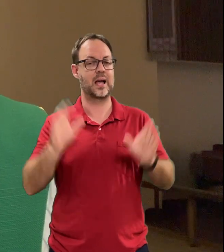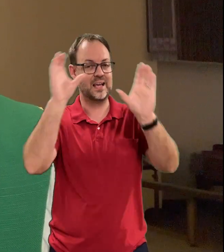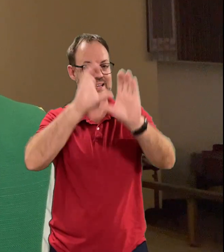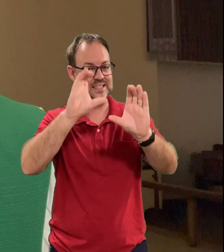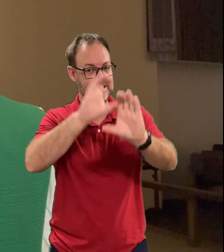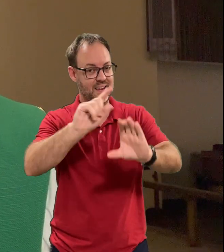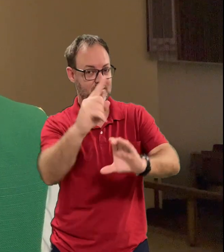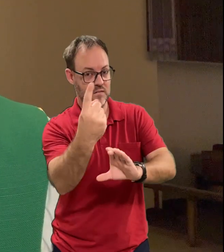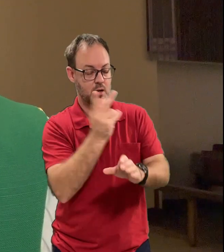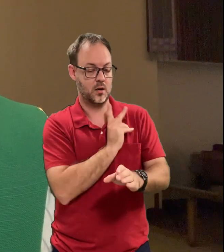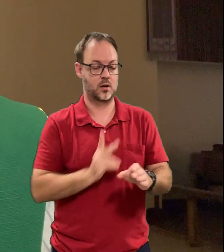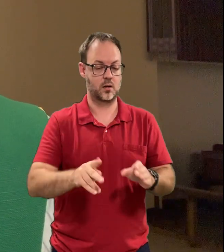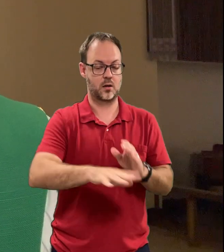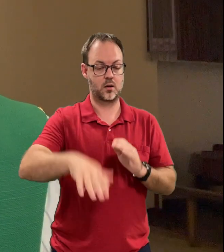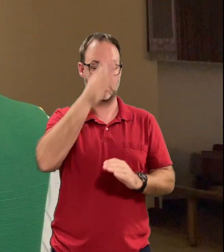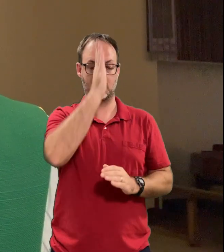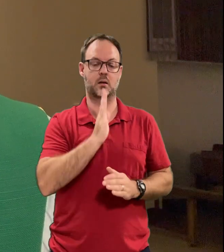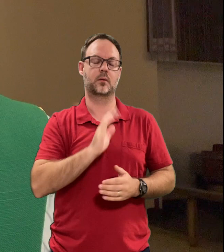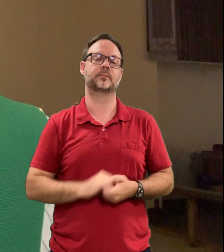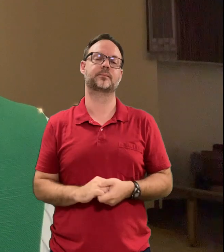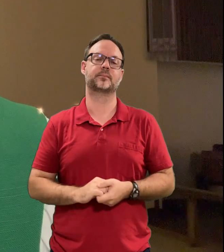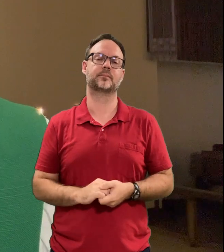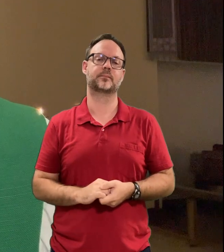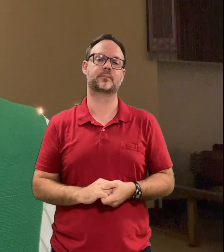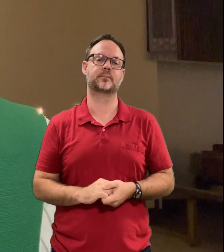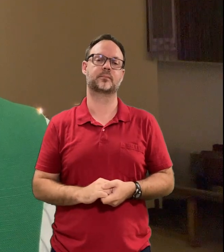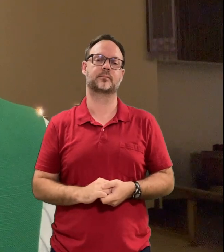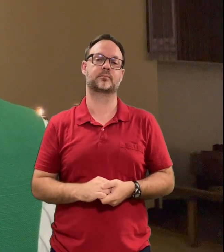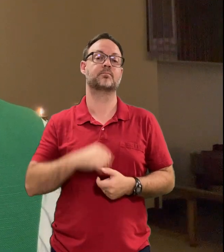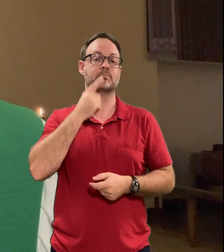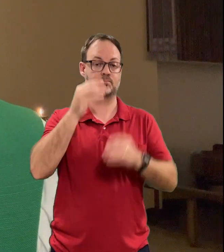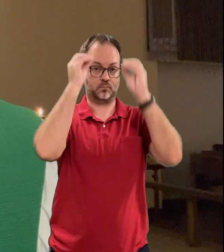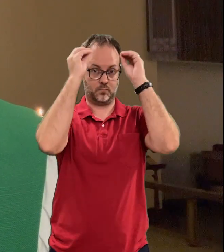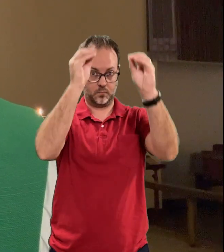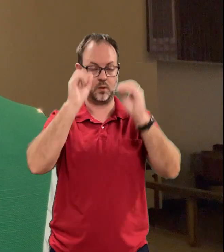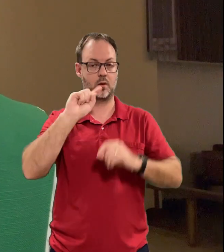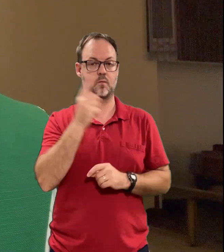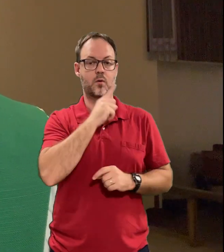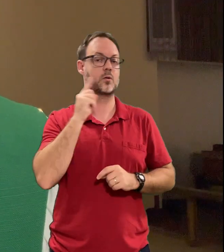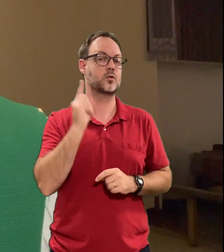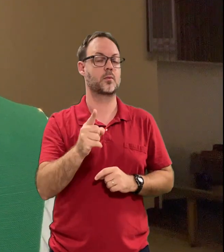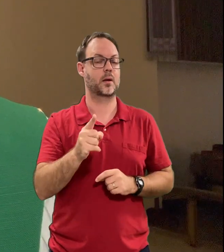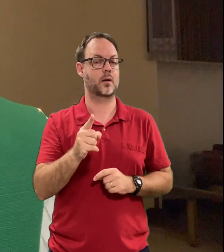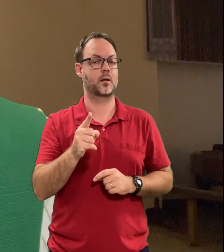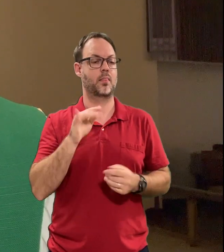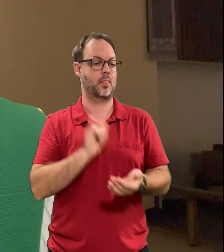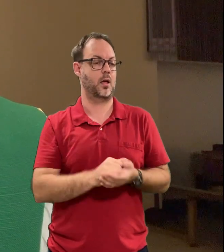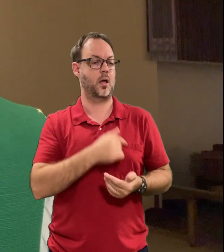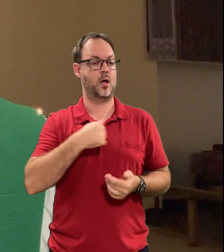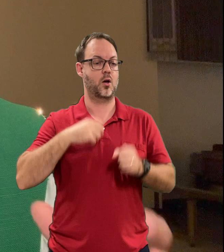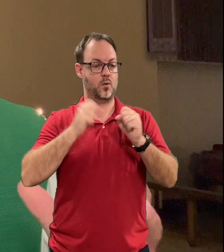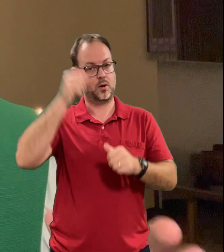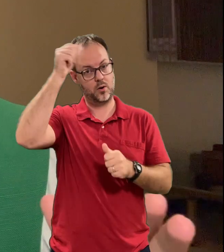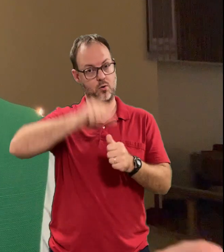ye first the kingdom of God. It certainly teaches us the first commandment